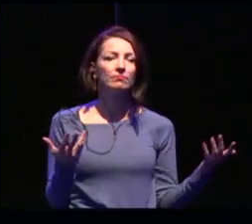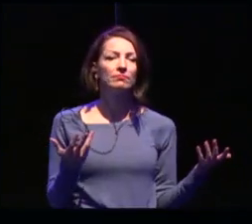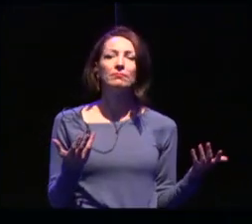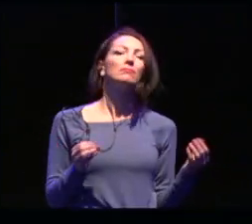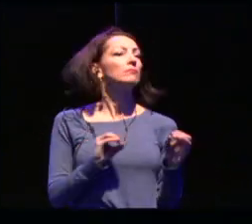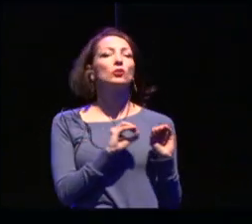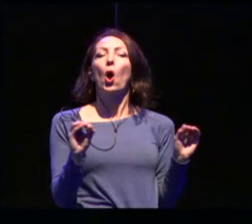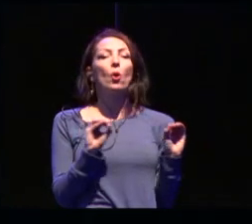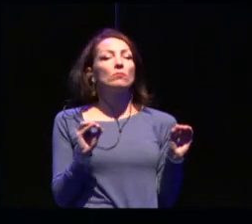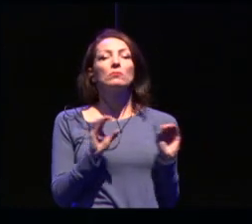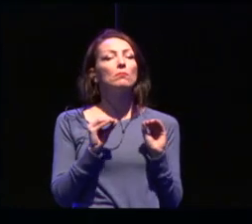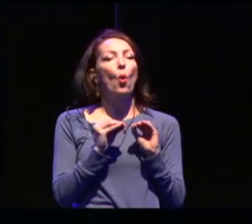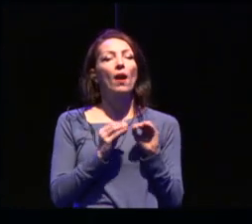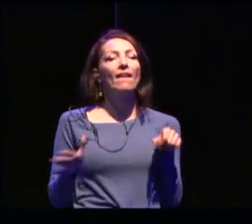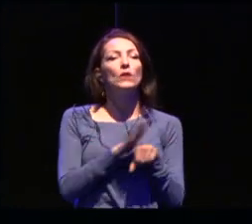That's no longer our full-time job.